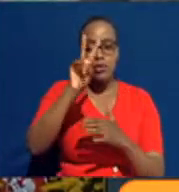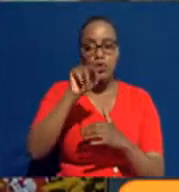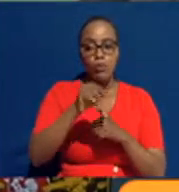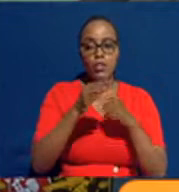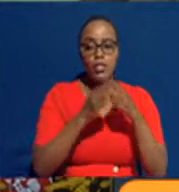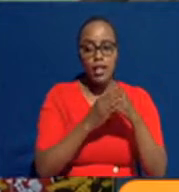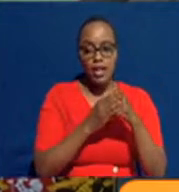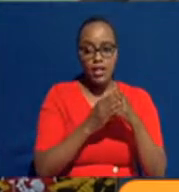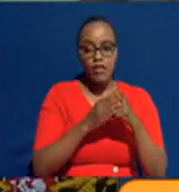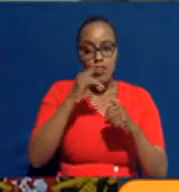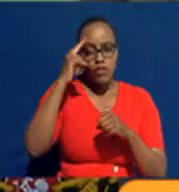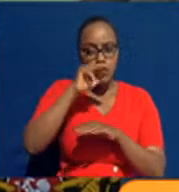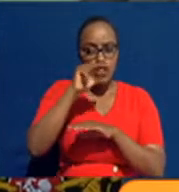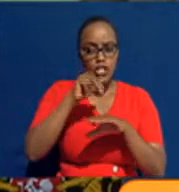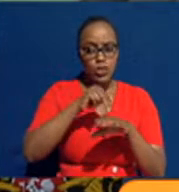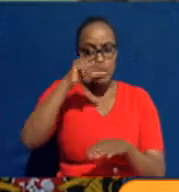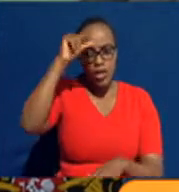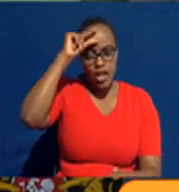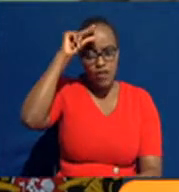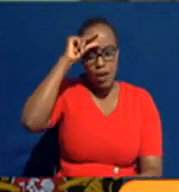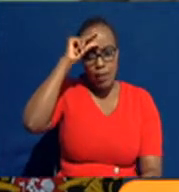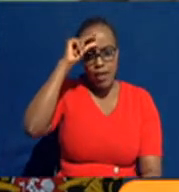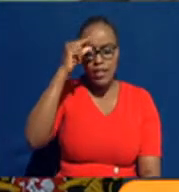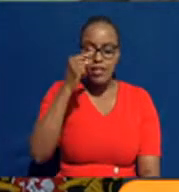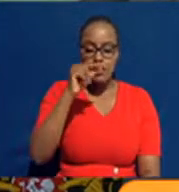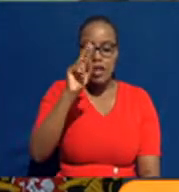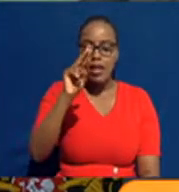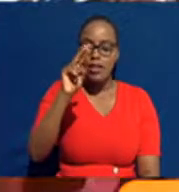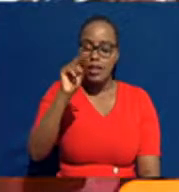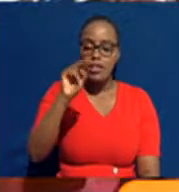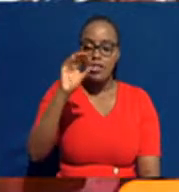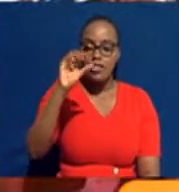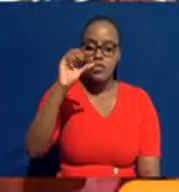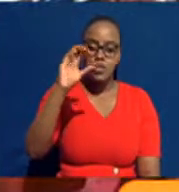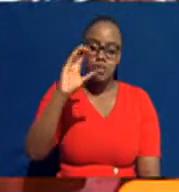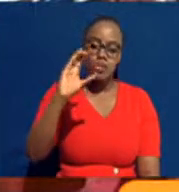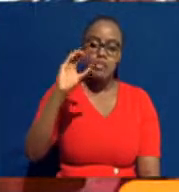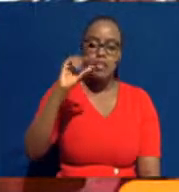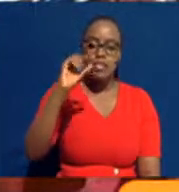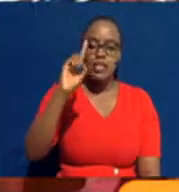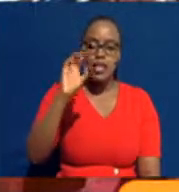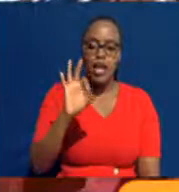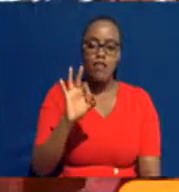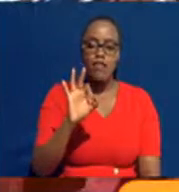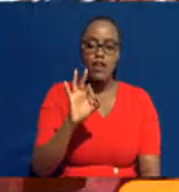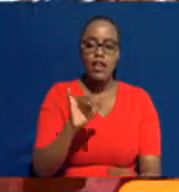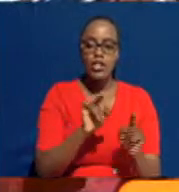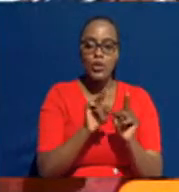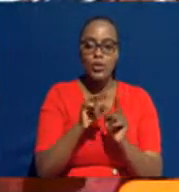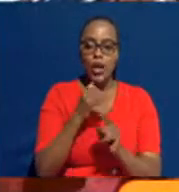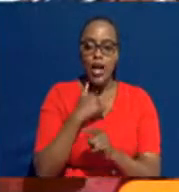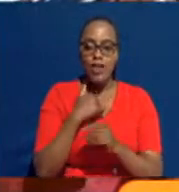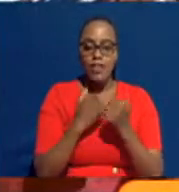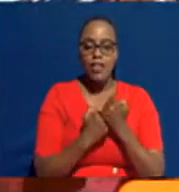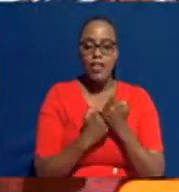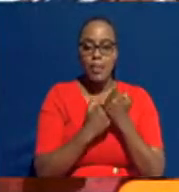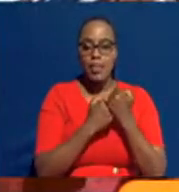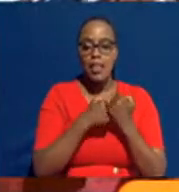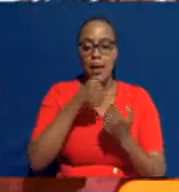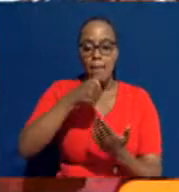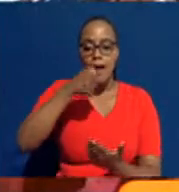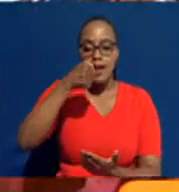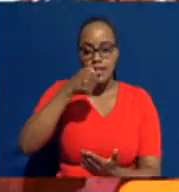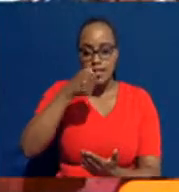billion shillings for the National Government Constituency Development Funds. However, Azimio MPs poked holes in the supplementary